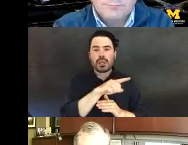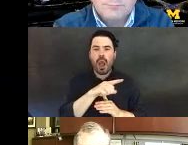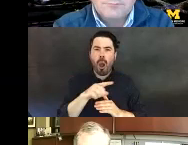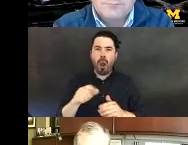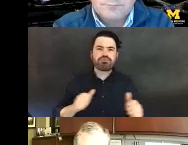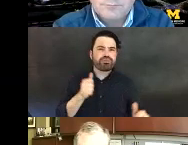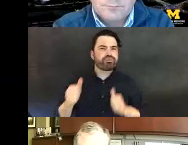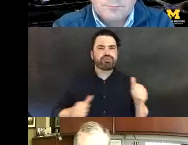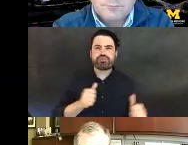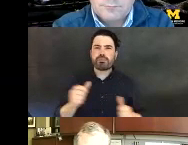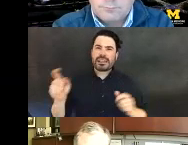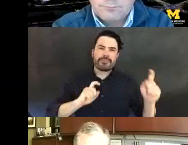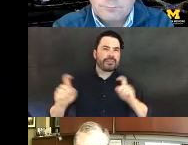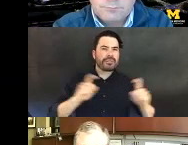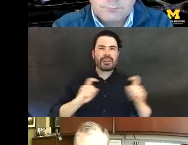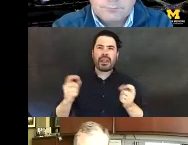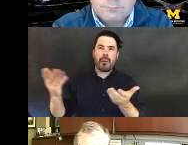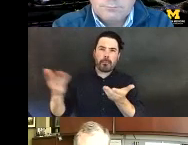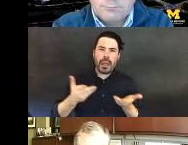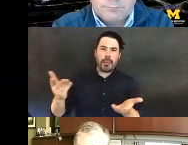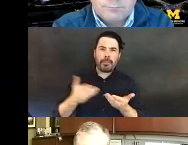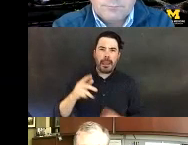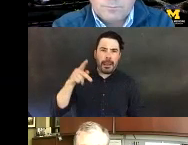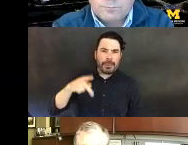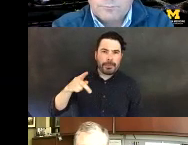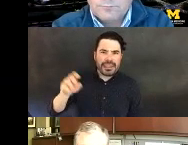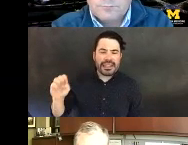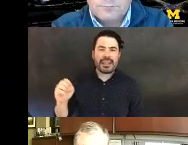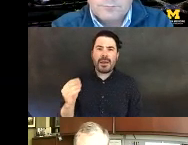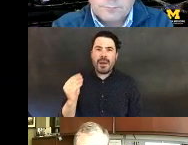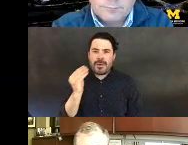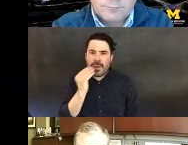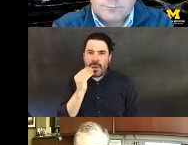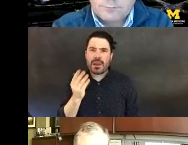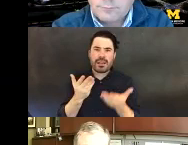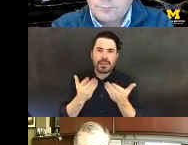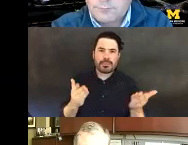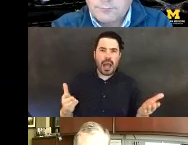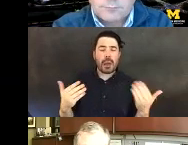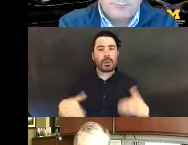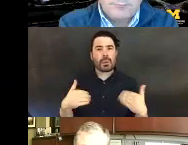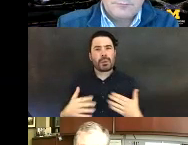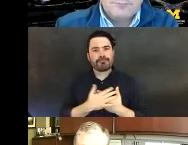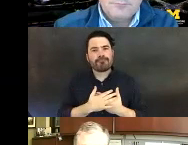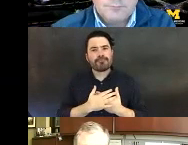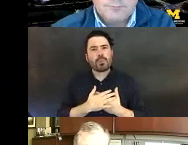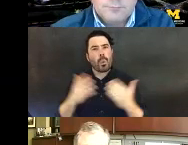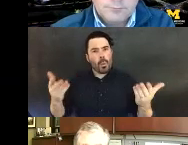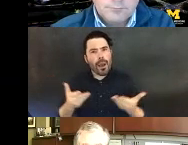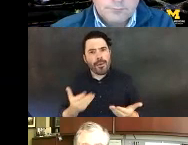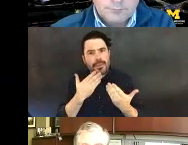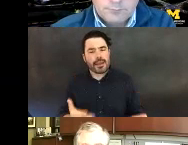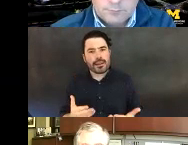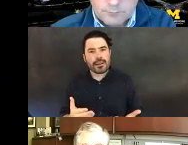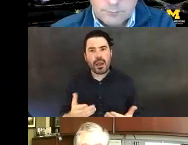providing, supplies, PPE, and food and other things. So we certainly welcome that, and supply chain team is the group that will manage